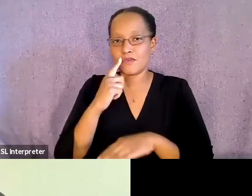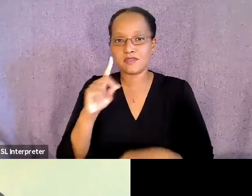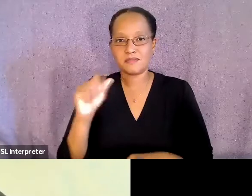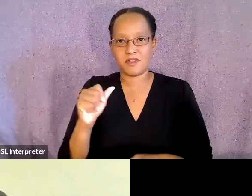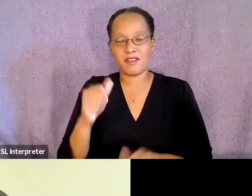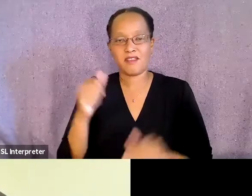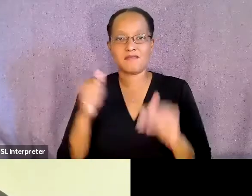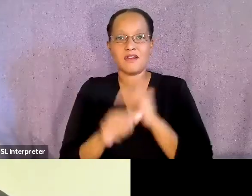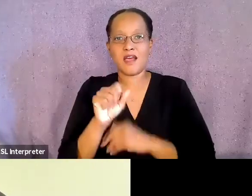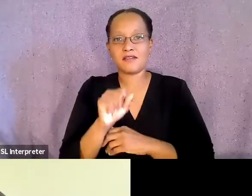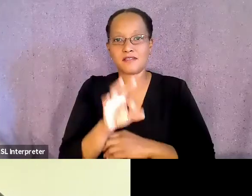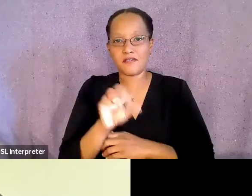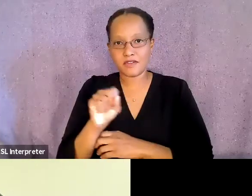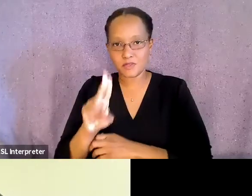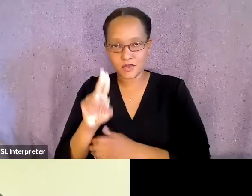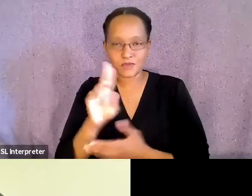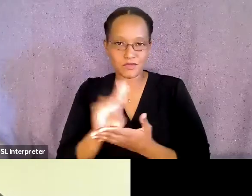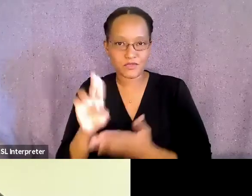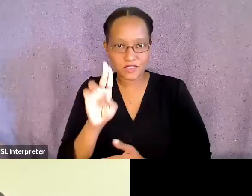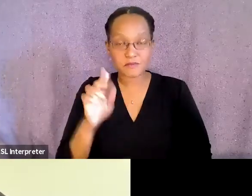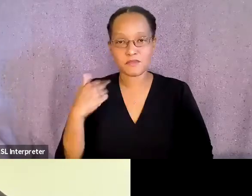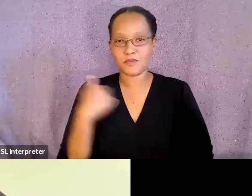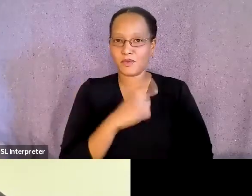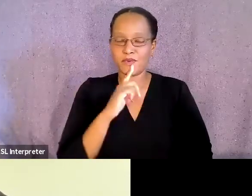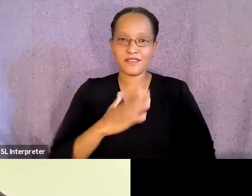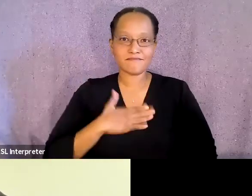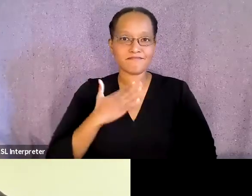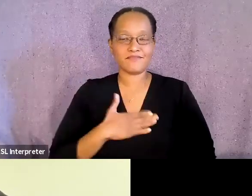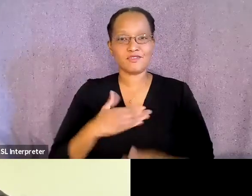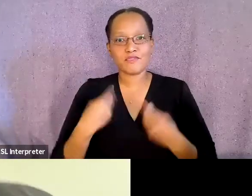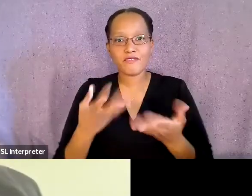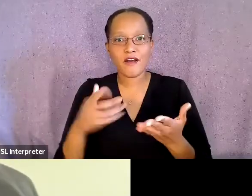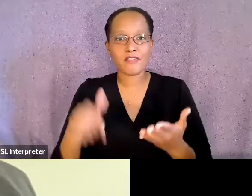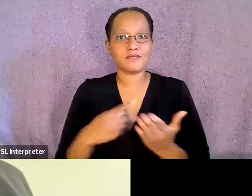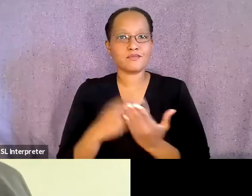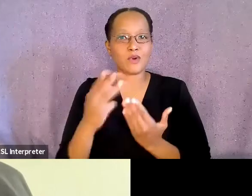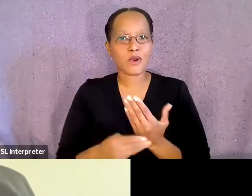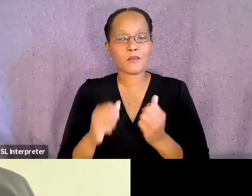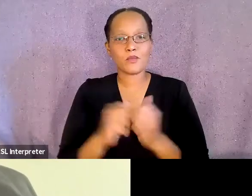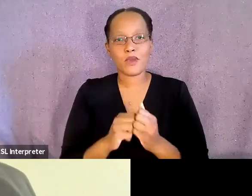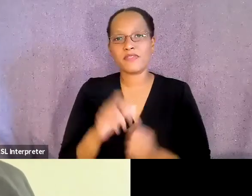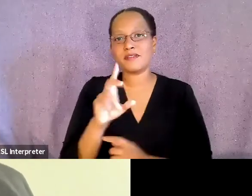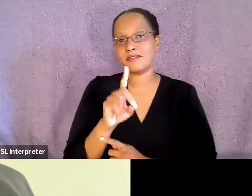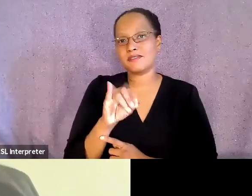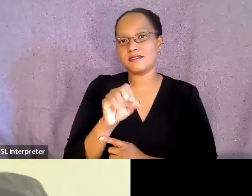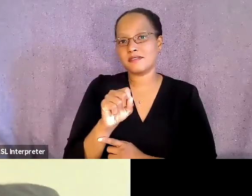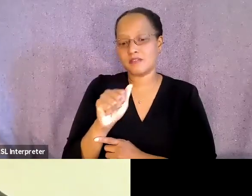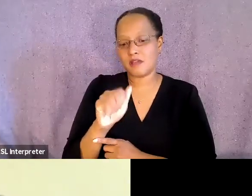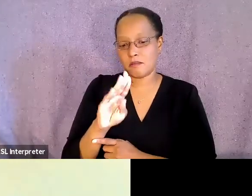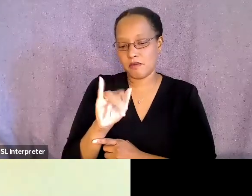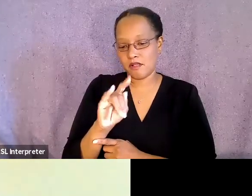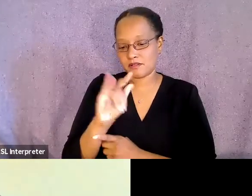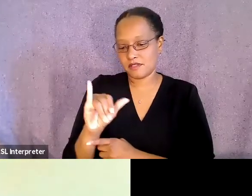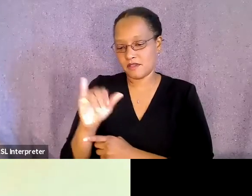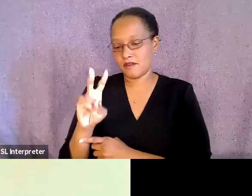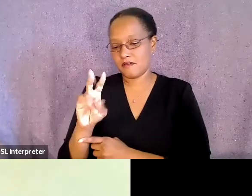And we are very pleased to be presenting this program with the Disability Visibility Project, as both